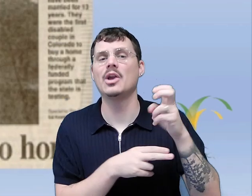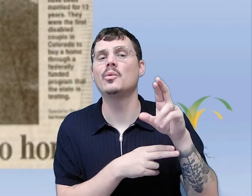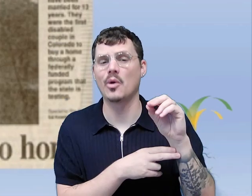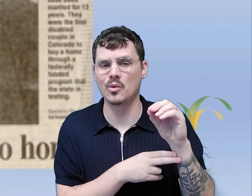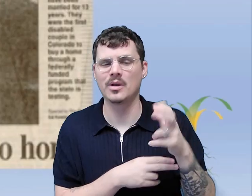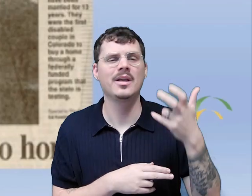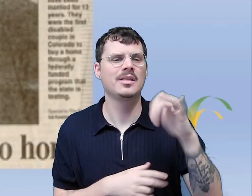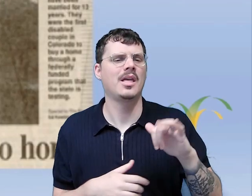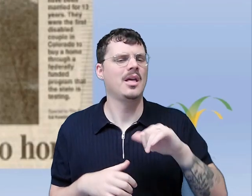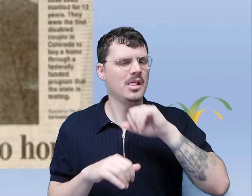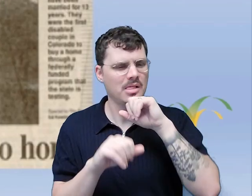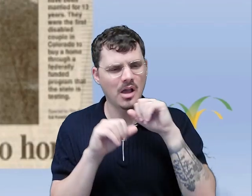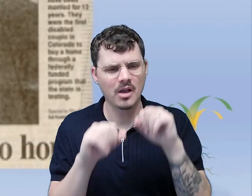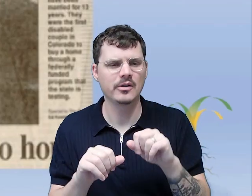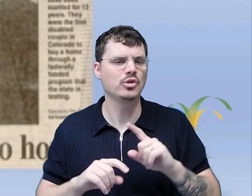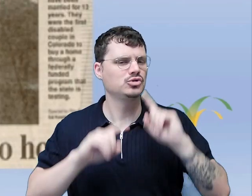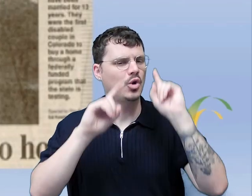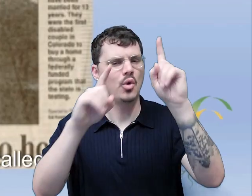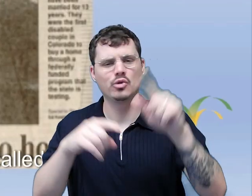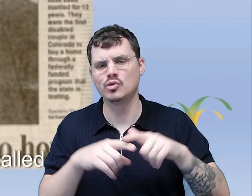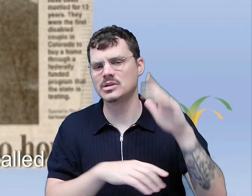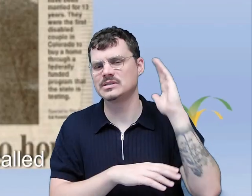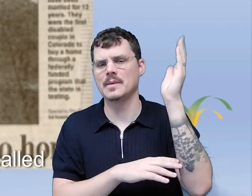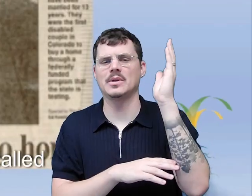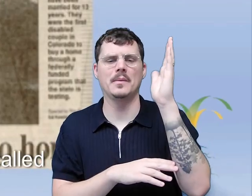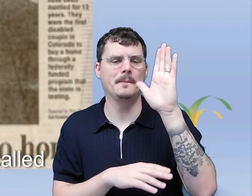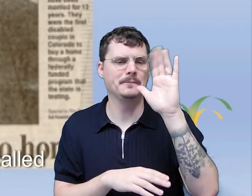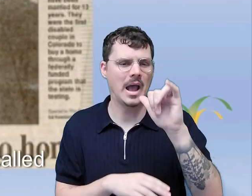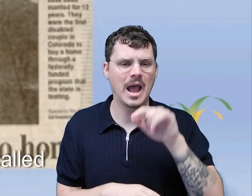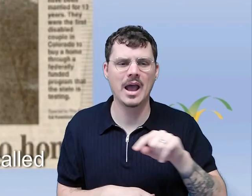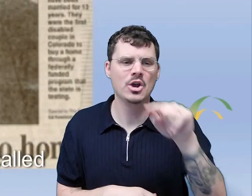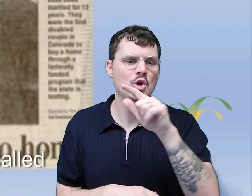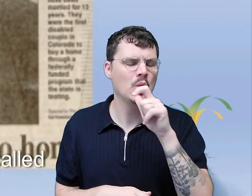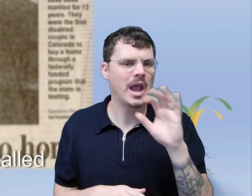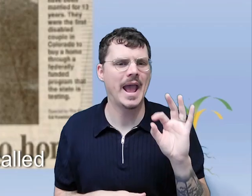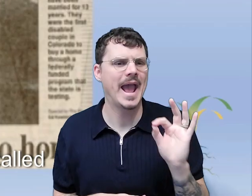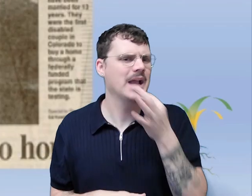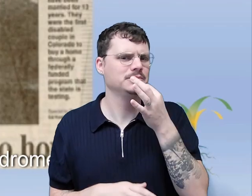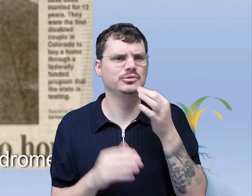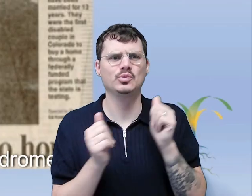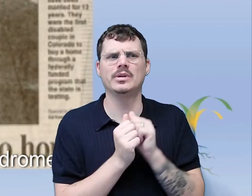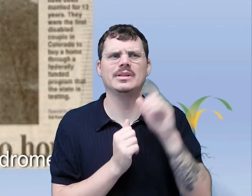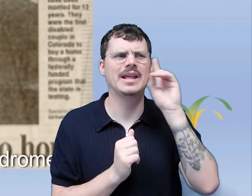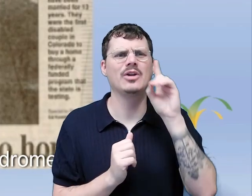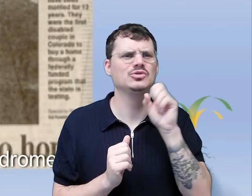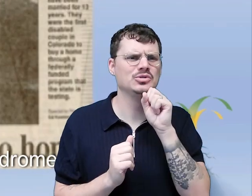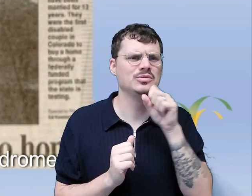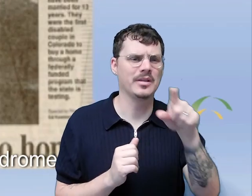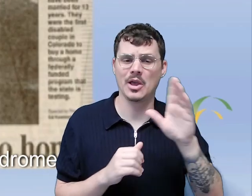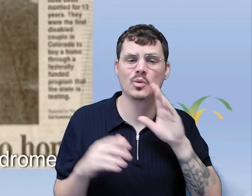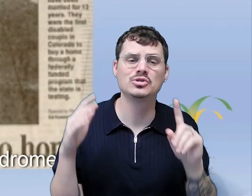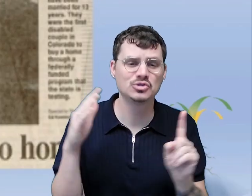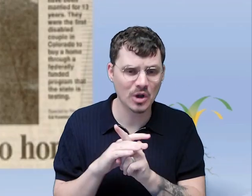time. They loved going to seminars put on by so-called experts in people with